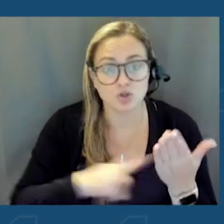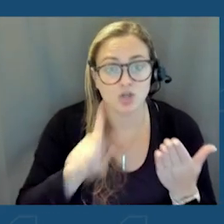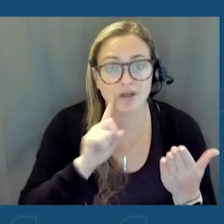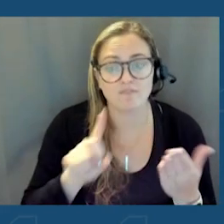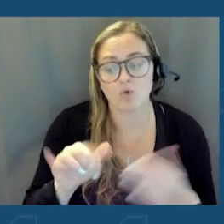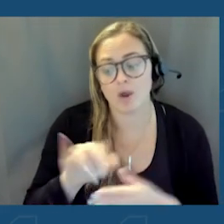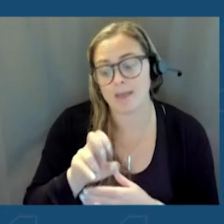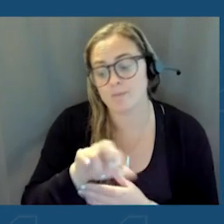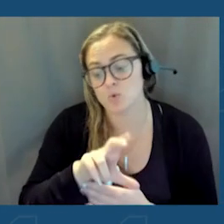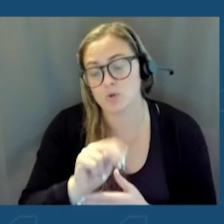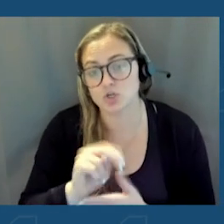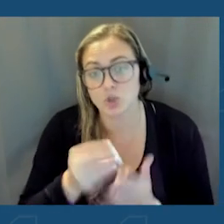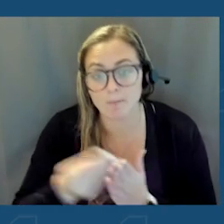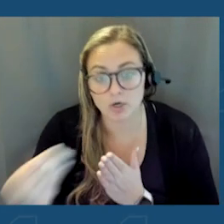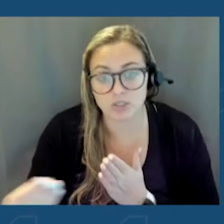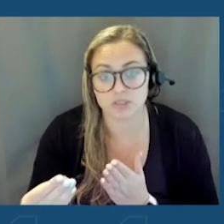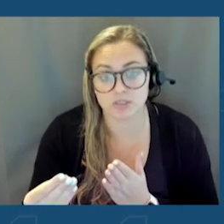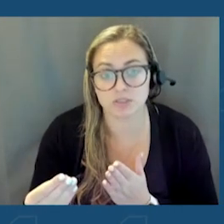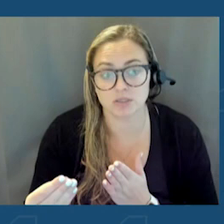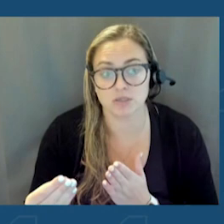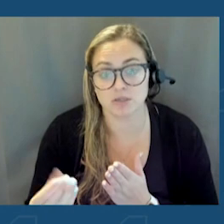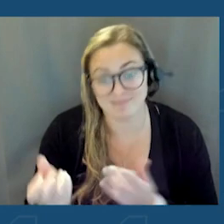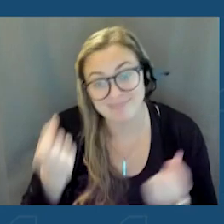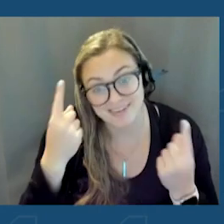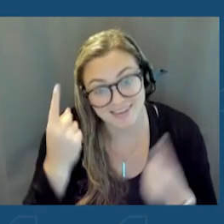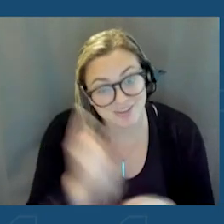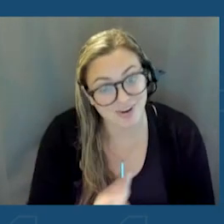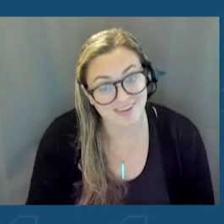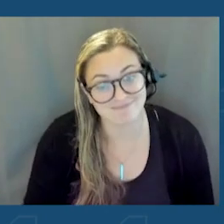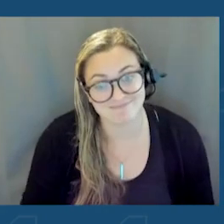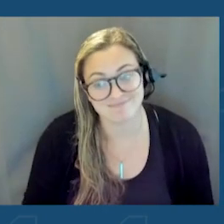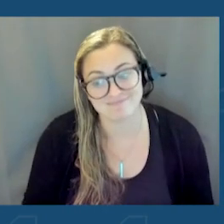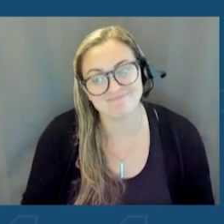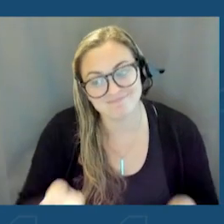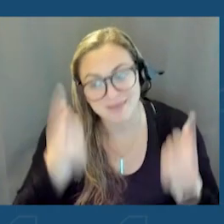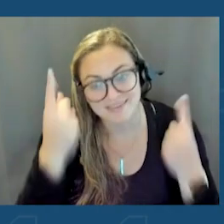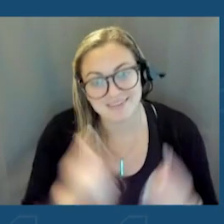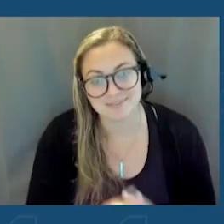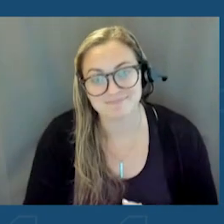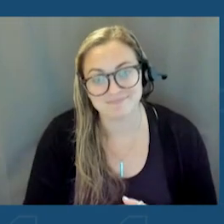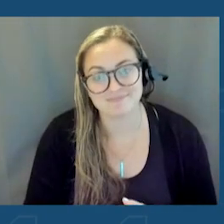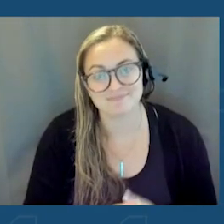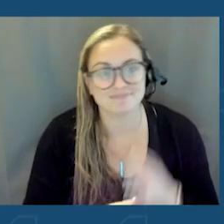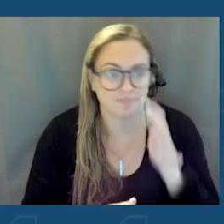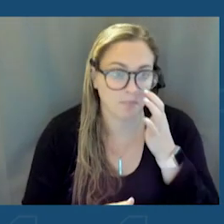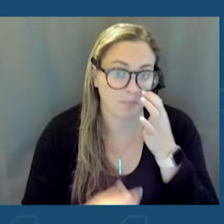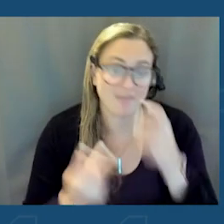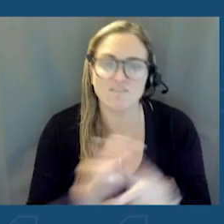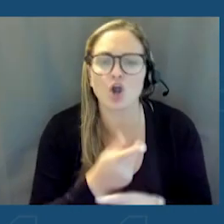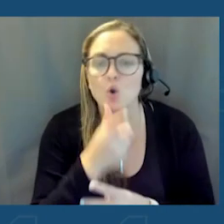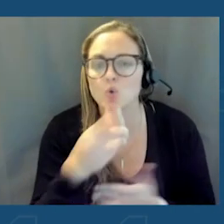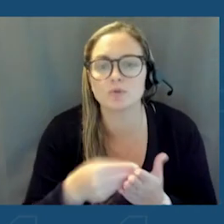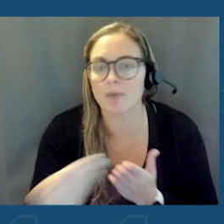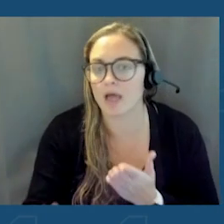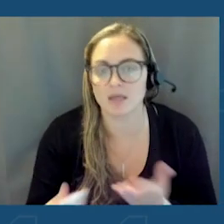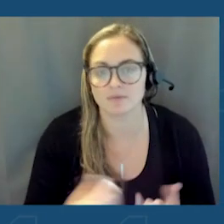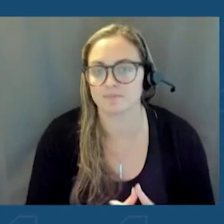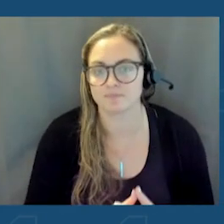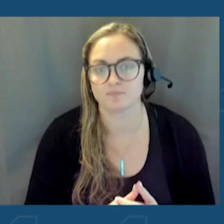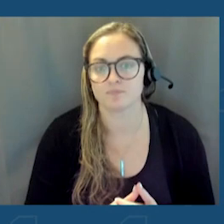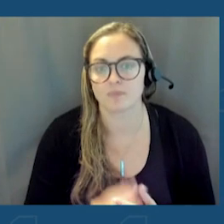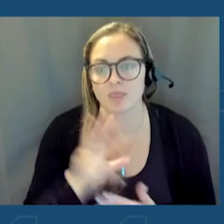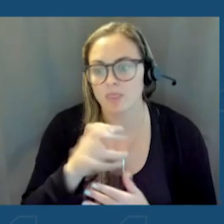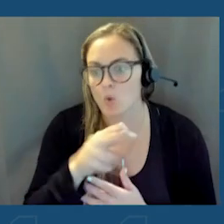purchases. Makes sense, doesn't it? Makes sense. Let's find out who's purchasing the weapons,